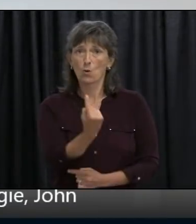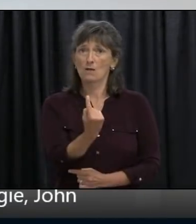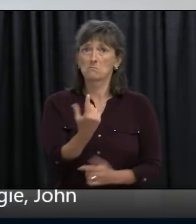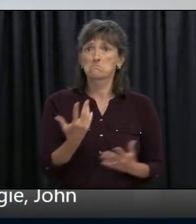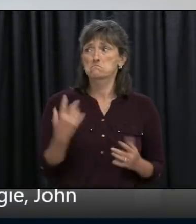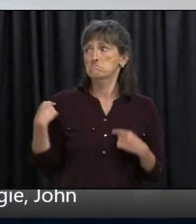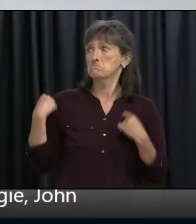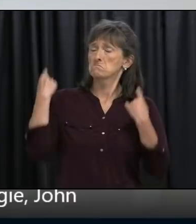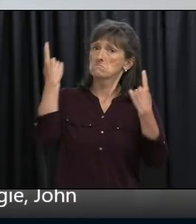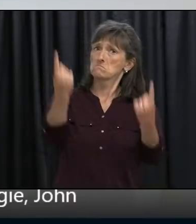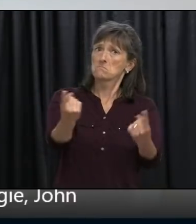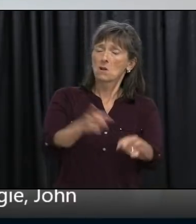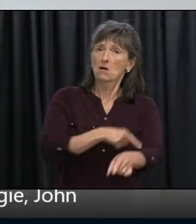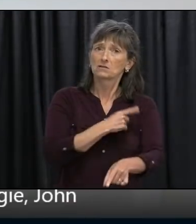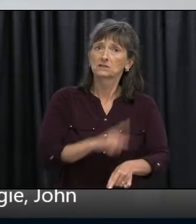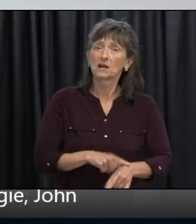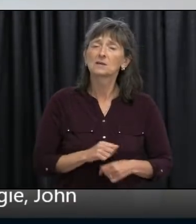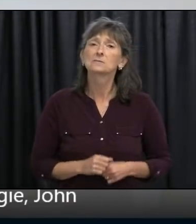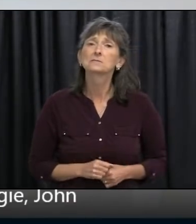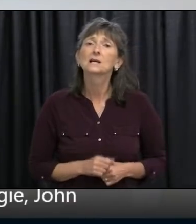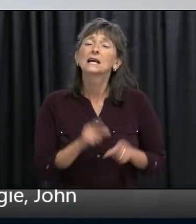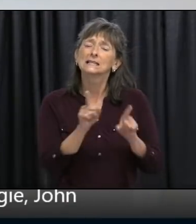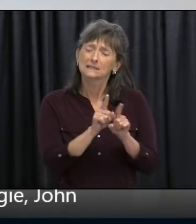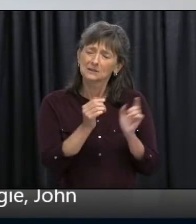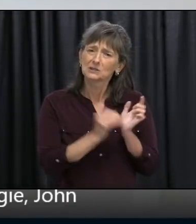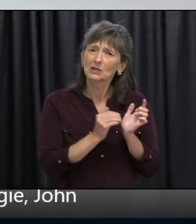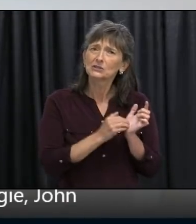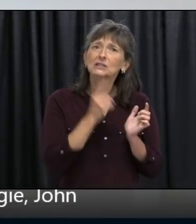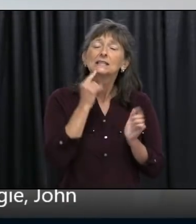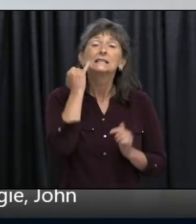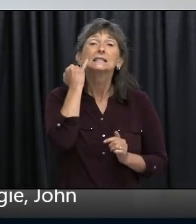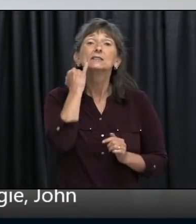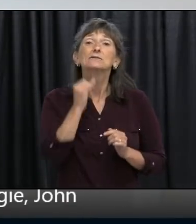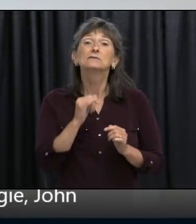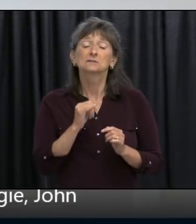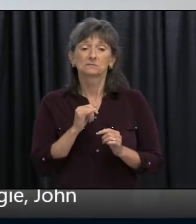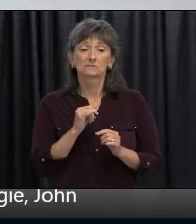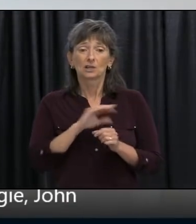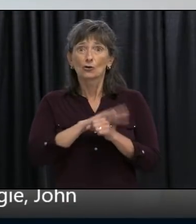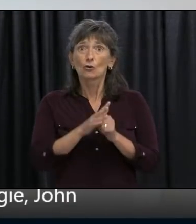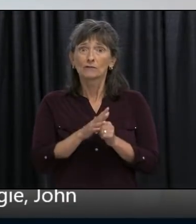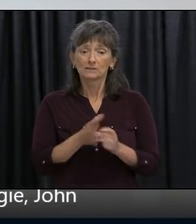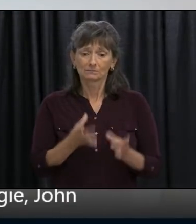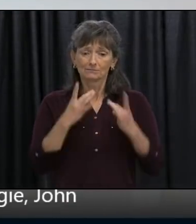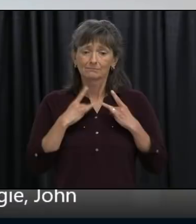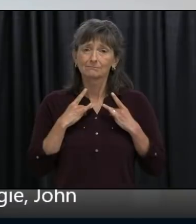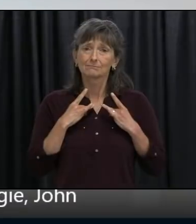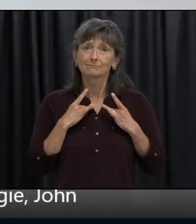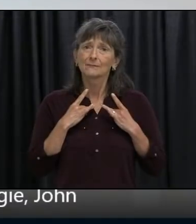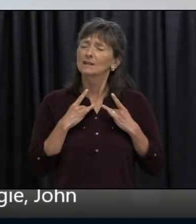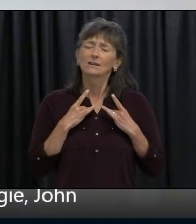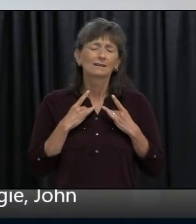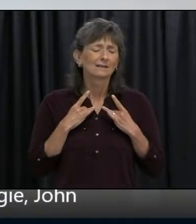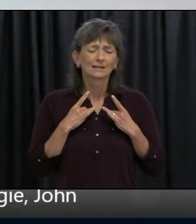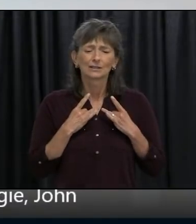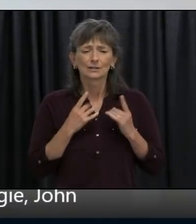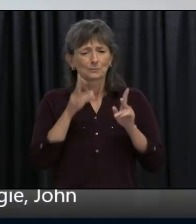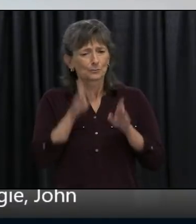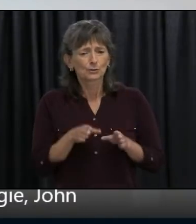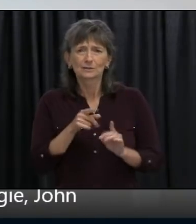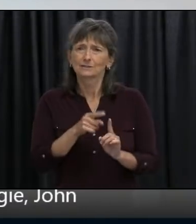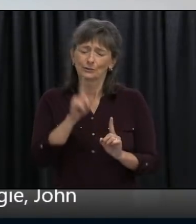said. We can't vilify people because a virus happens to attack them. This individual